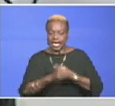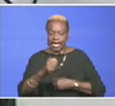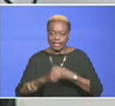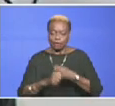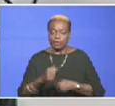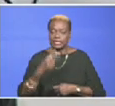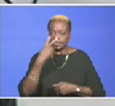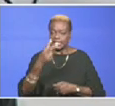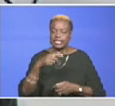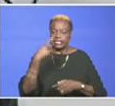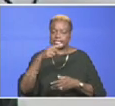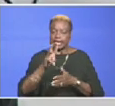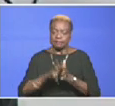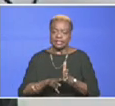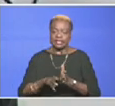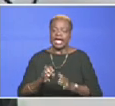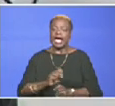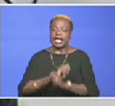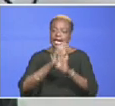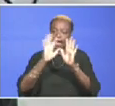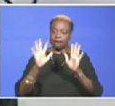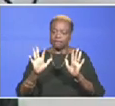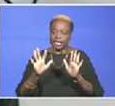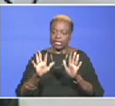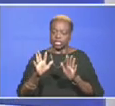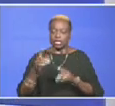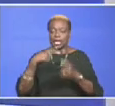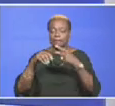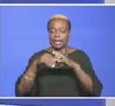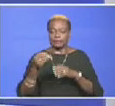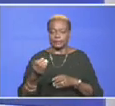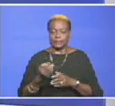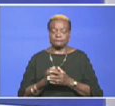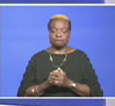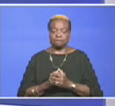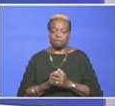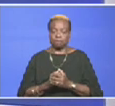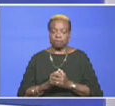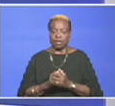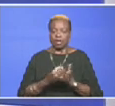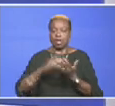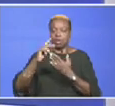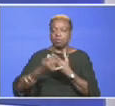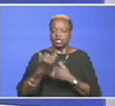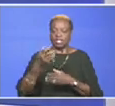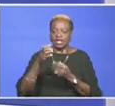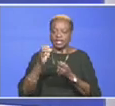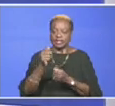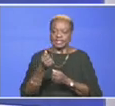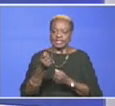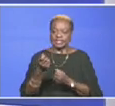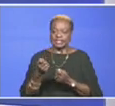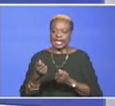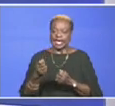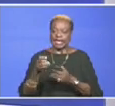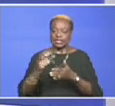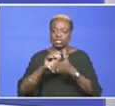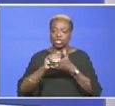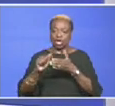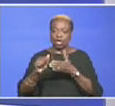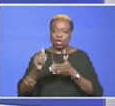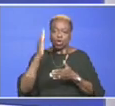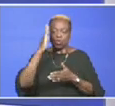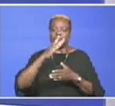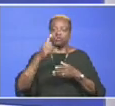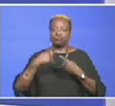statements and clarifications come out there. Well, Project Sanddollar is expected to go into a trial in Exuma later